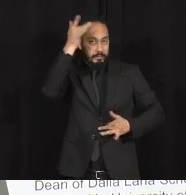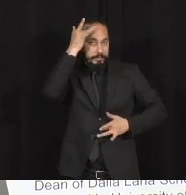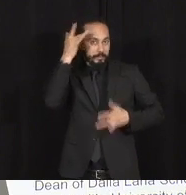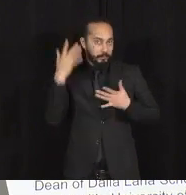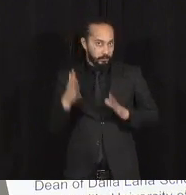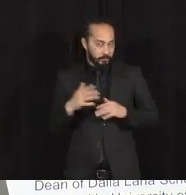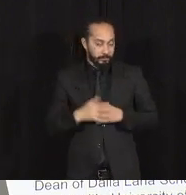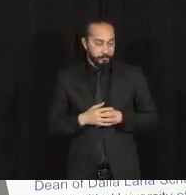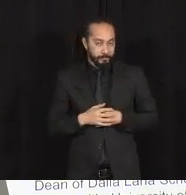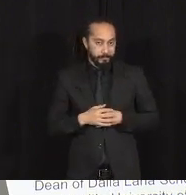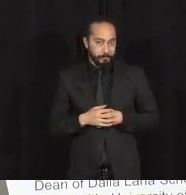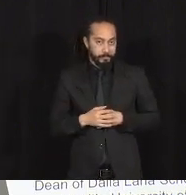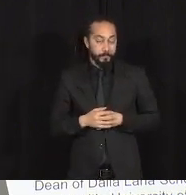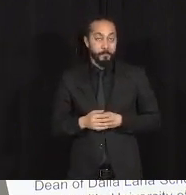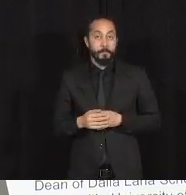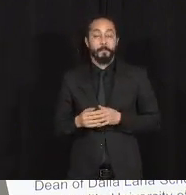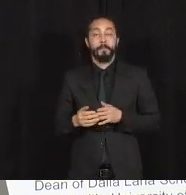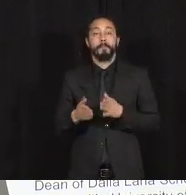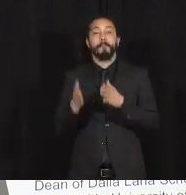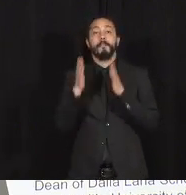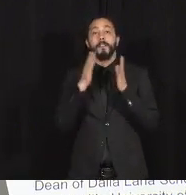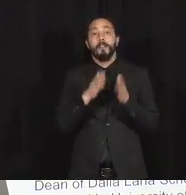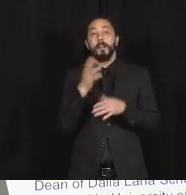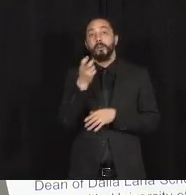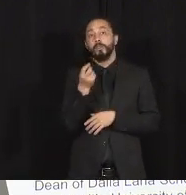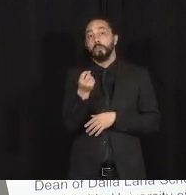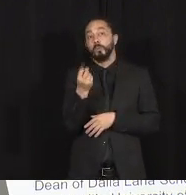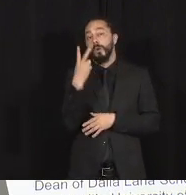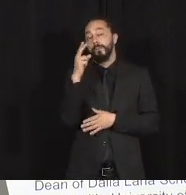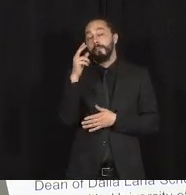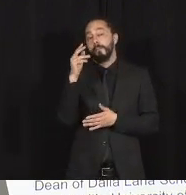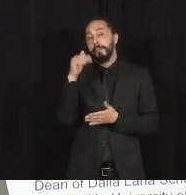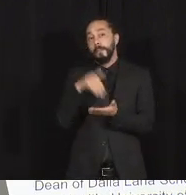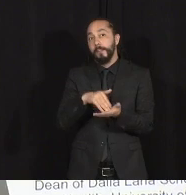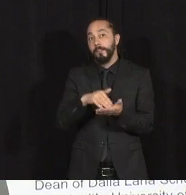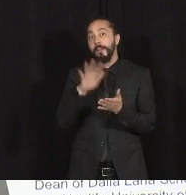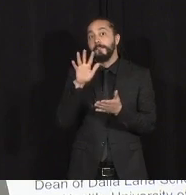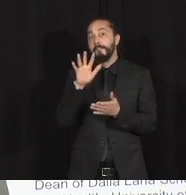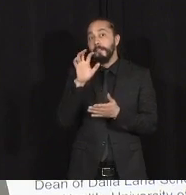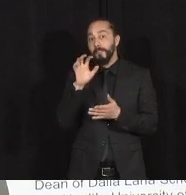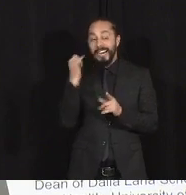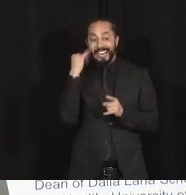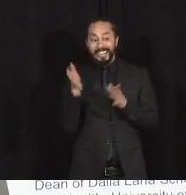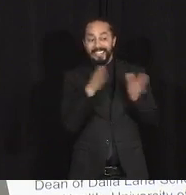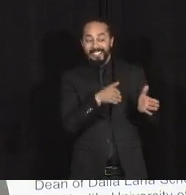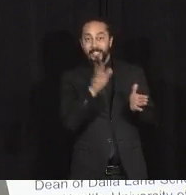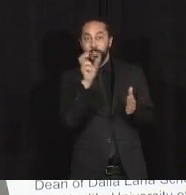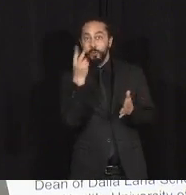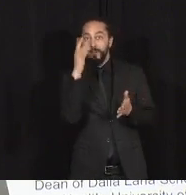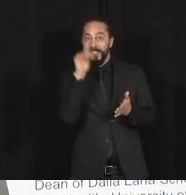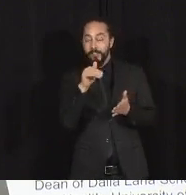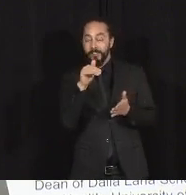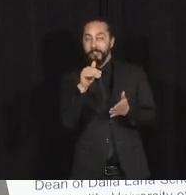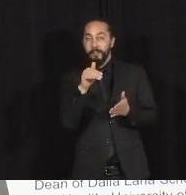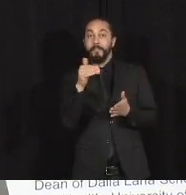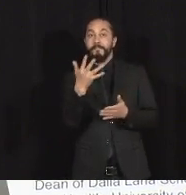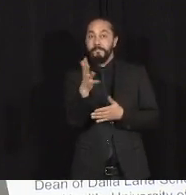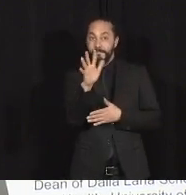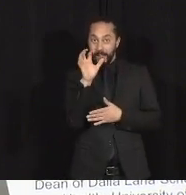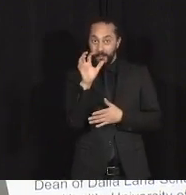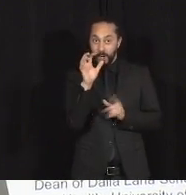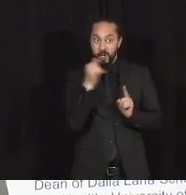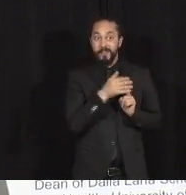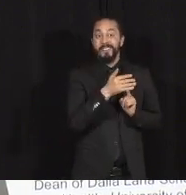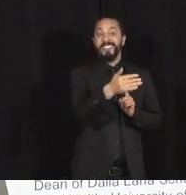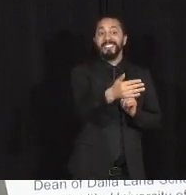12,500 roughly cases we'd expect by the end of the month if we take new enhanced measures to suppress the disease.